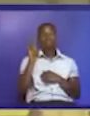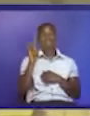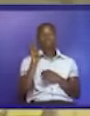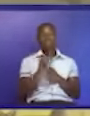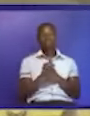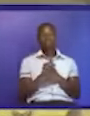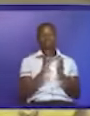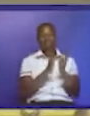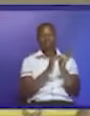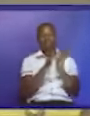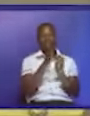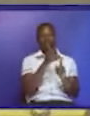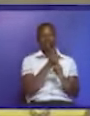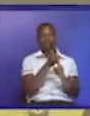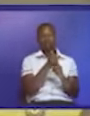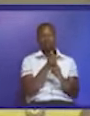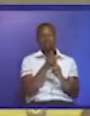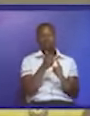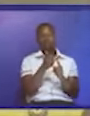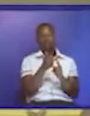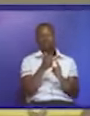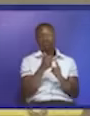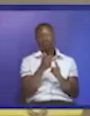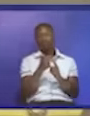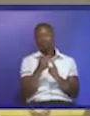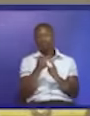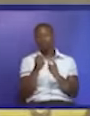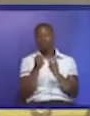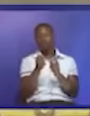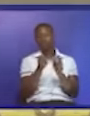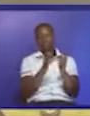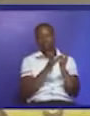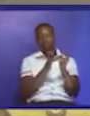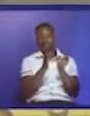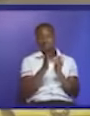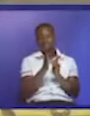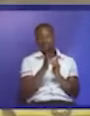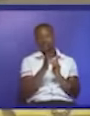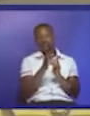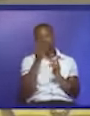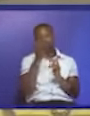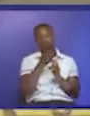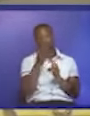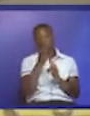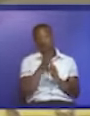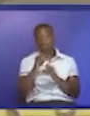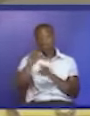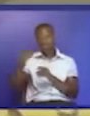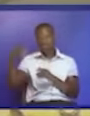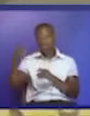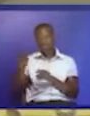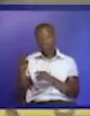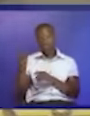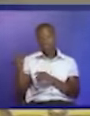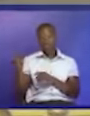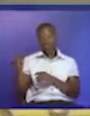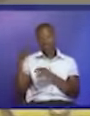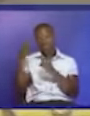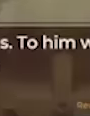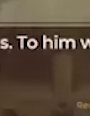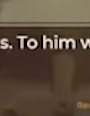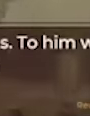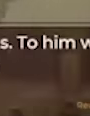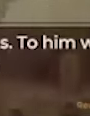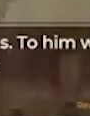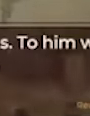Jesus was speaking. John was caught up in the Isle of Patmos, and he said, he that